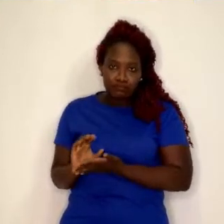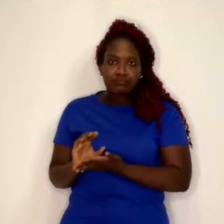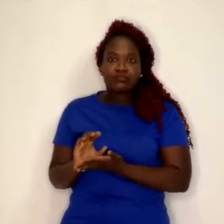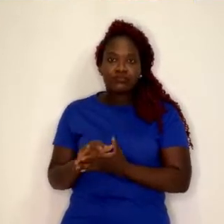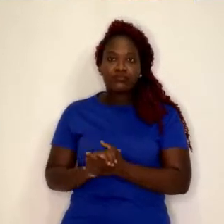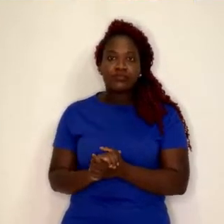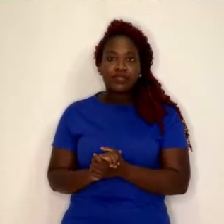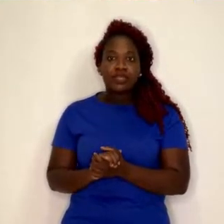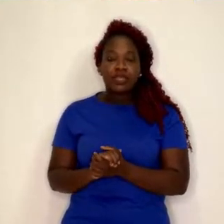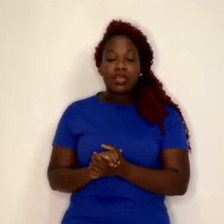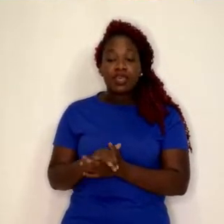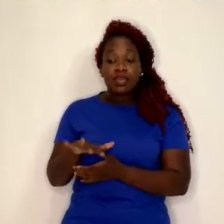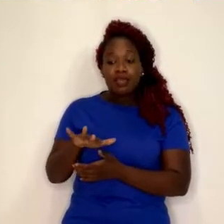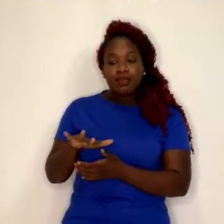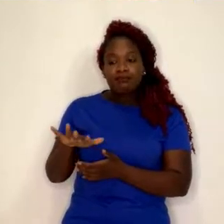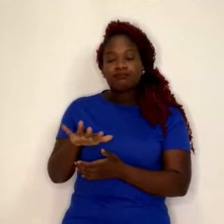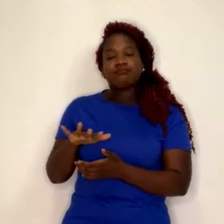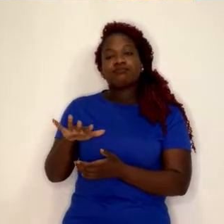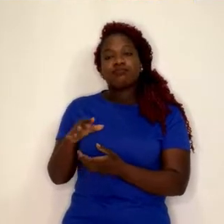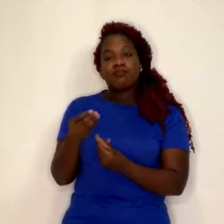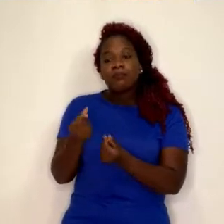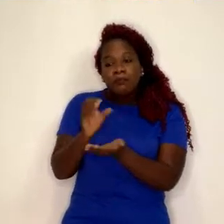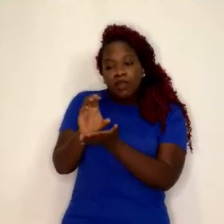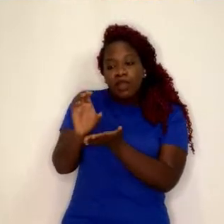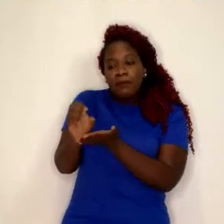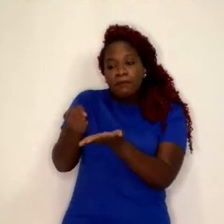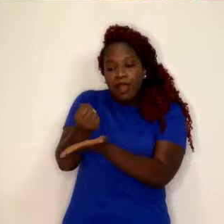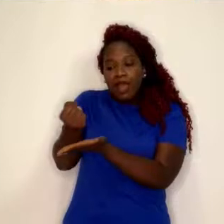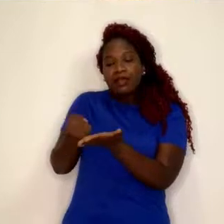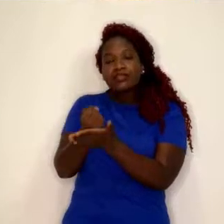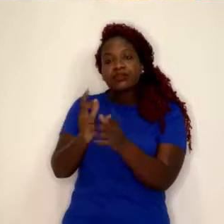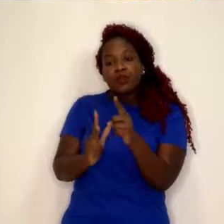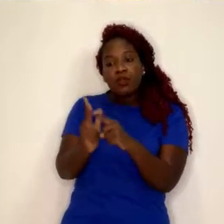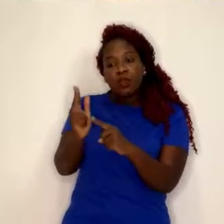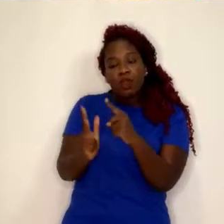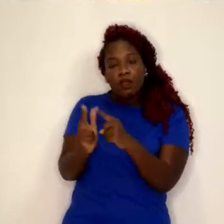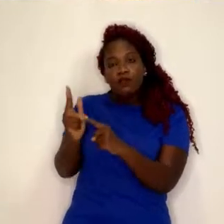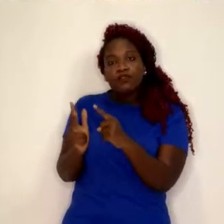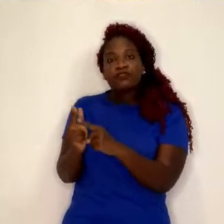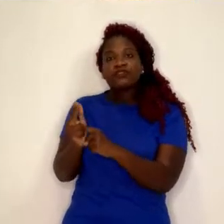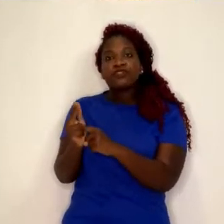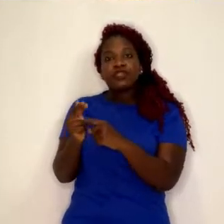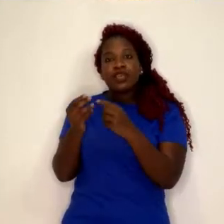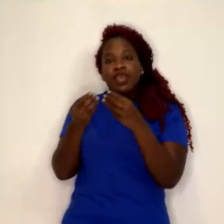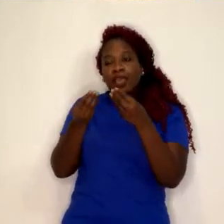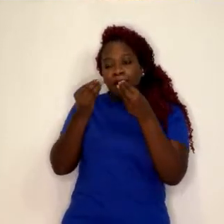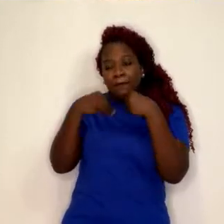budget cuts from actually in funding the